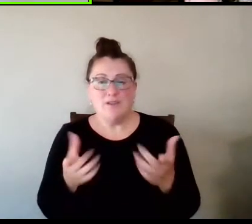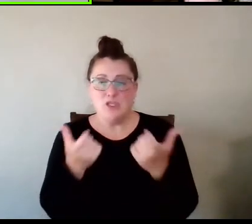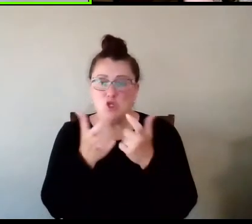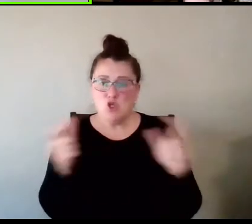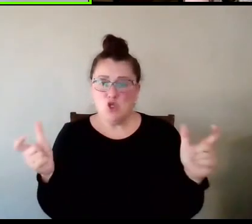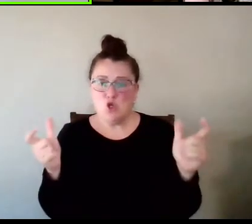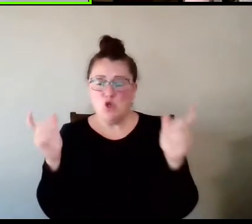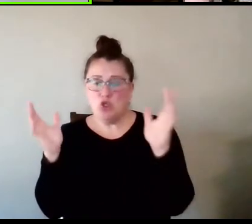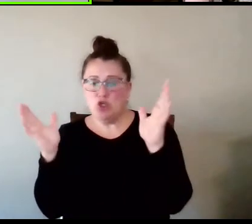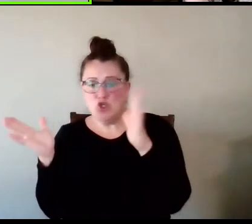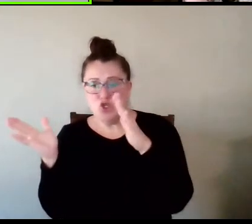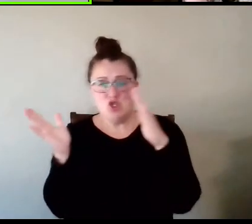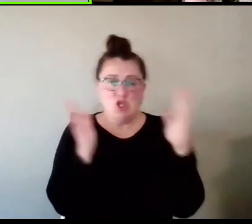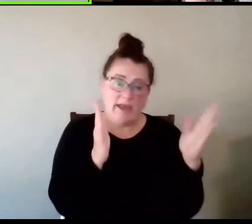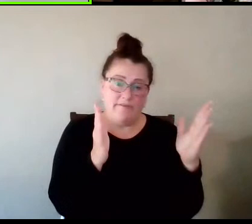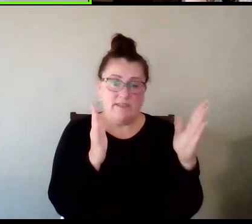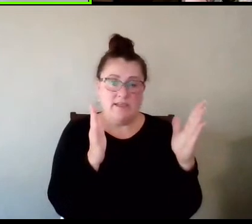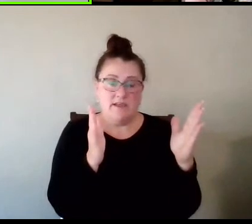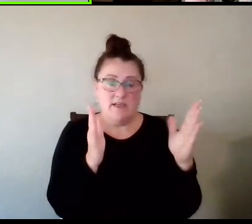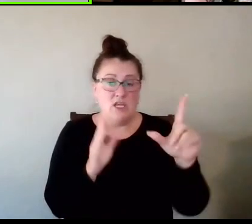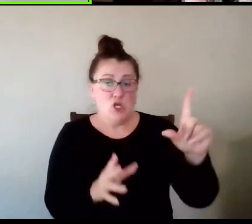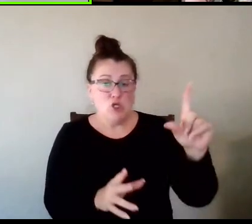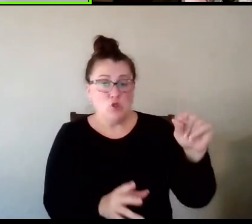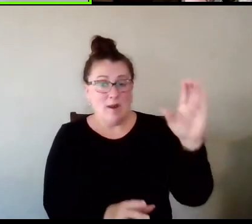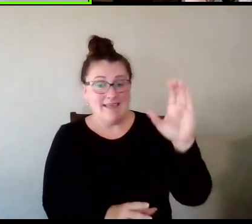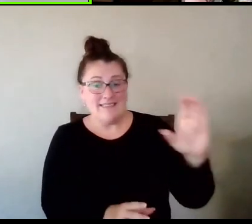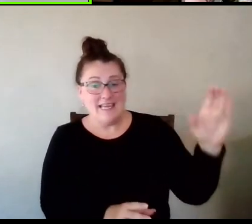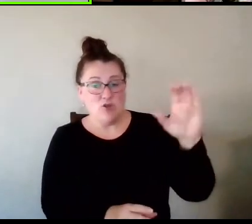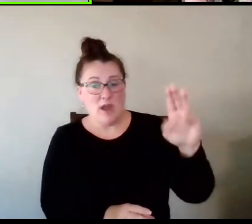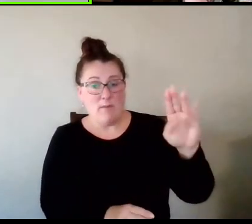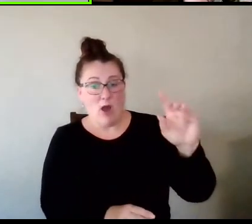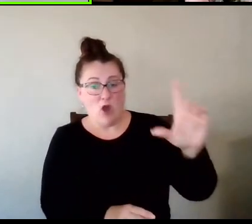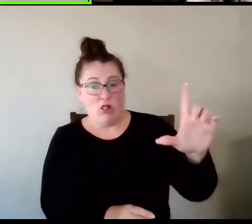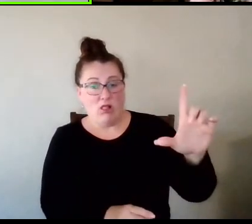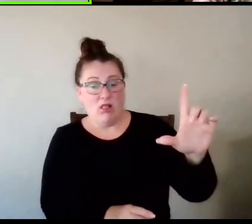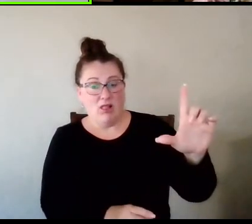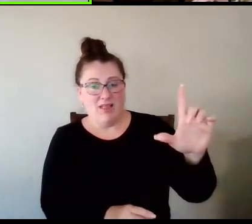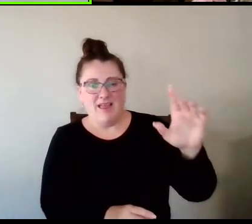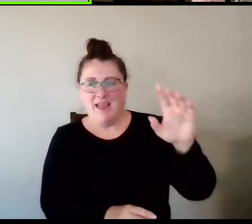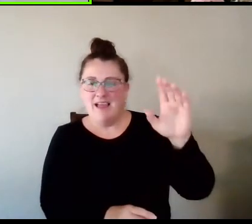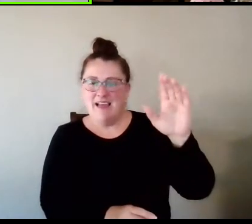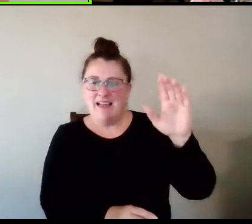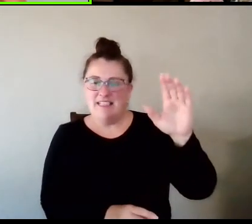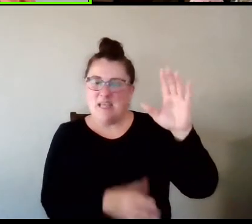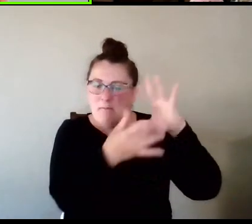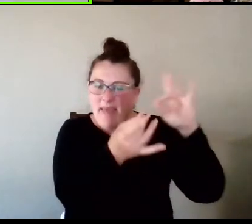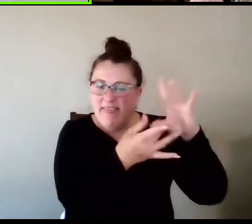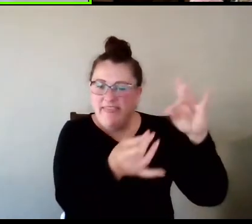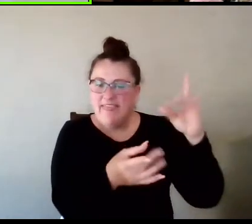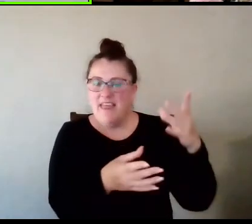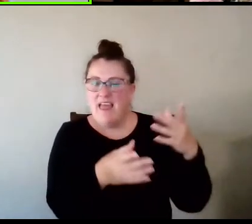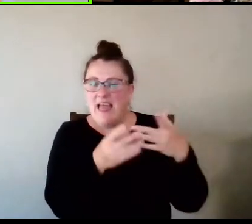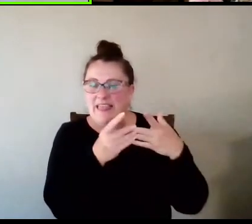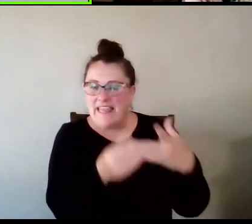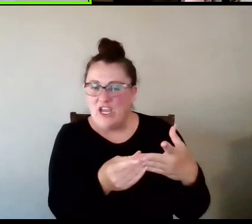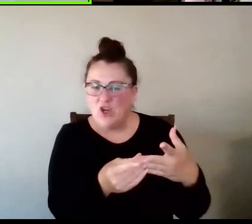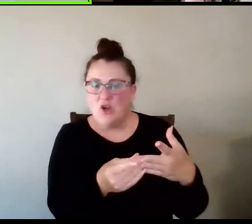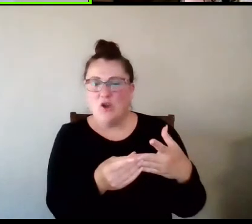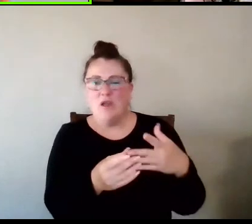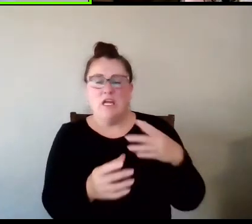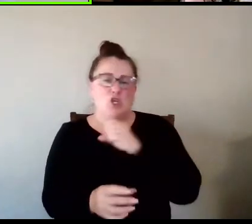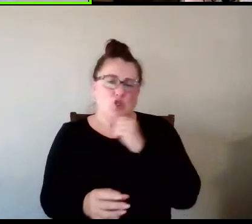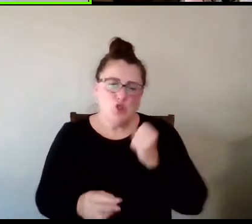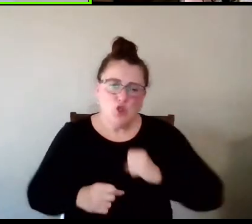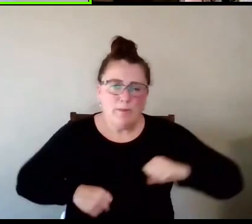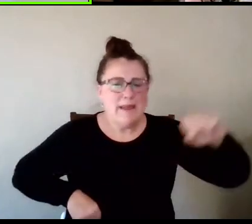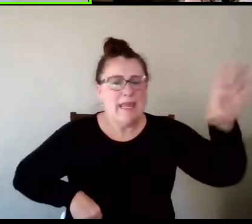shift. The 20th century model, all of these myths about leadership, of the leader, as I mentioned, of the superhero who